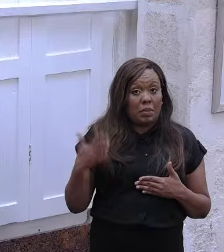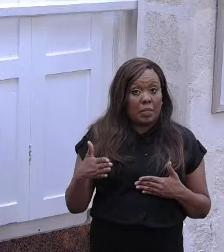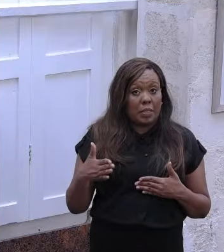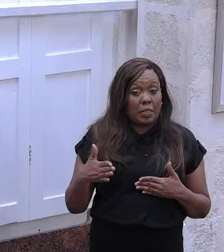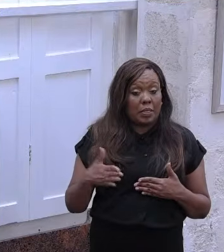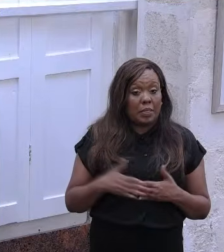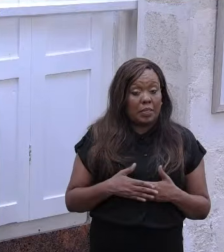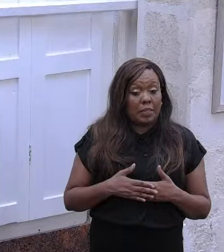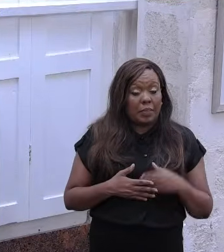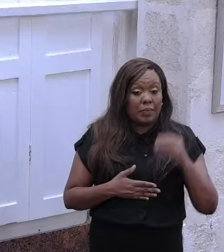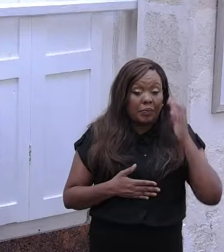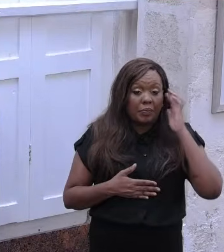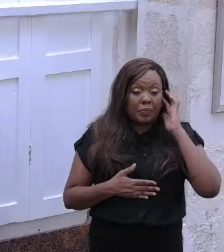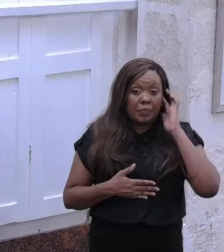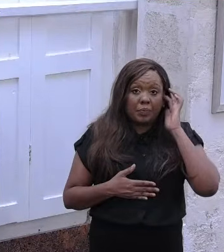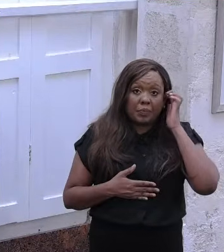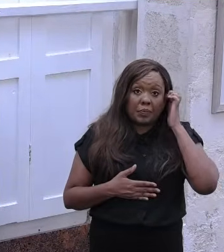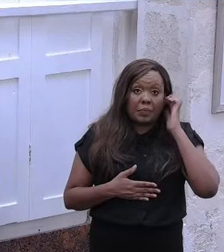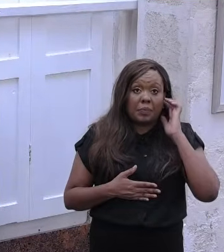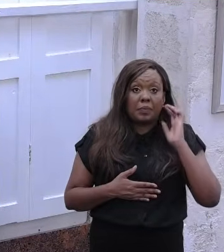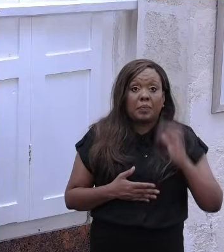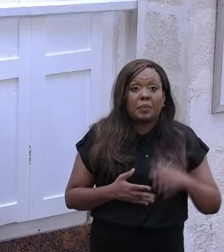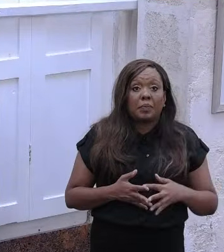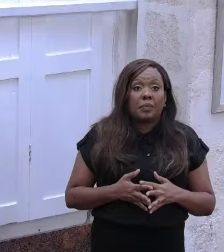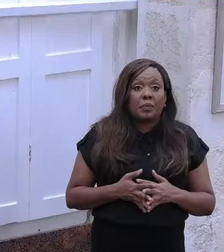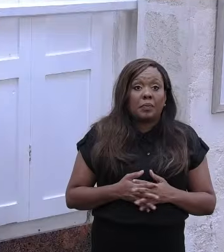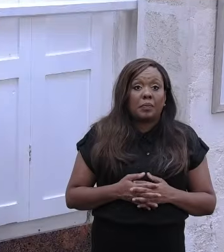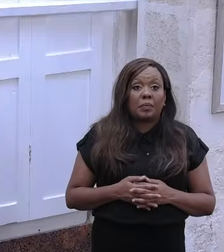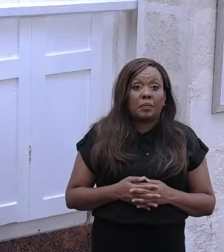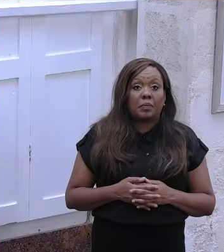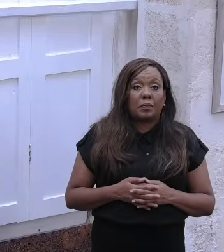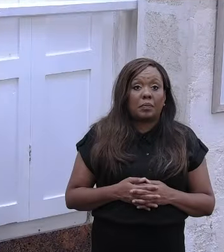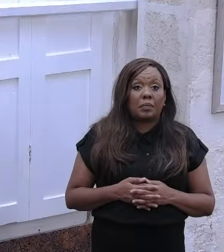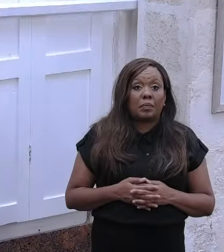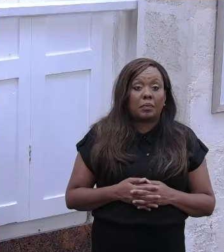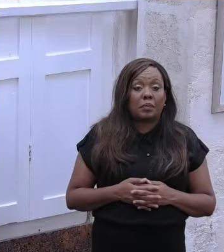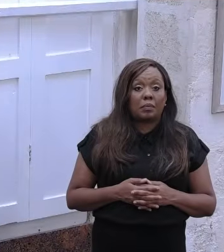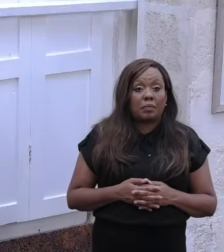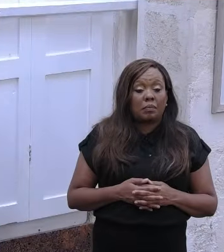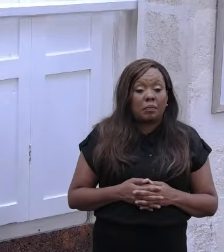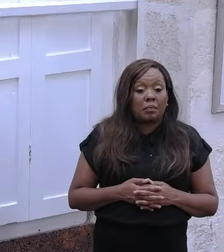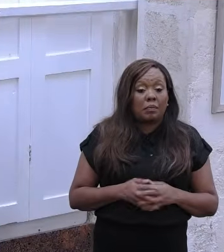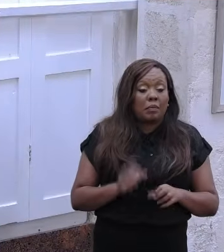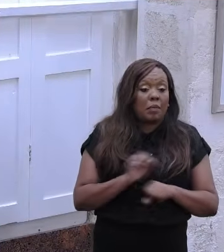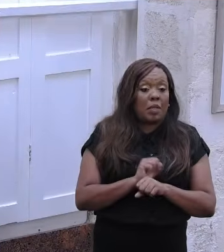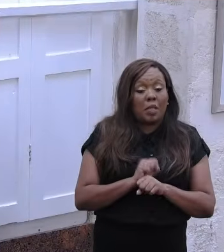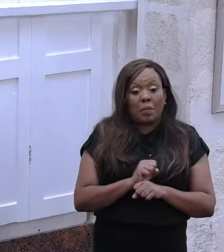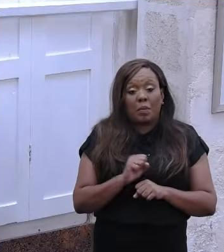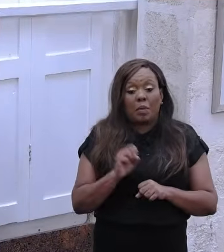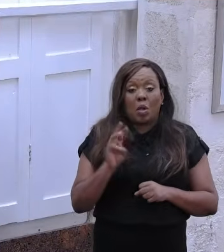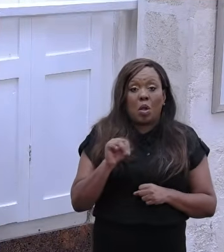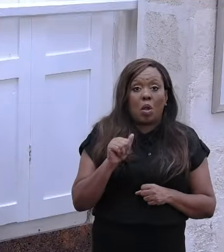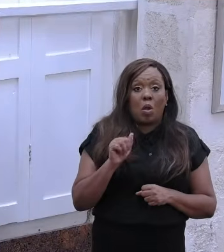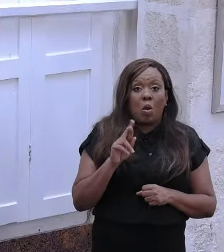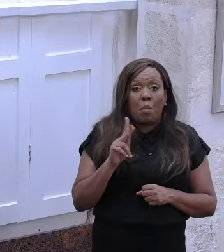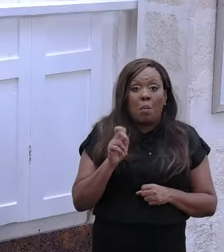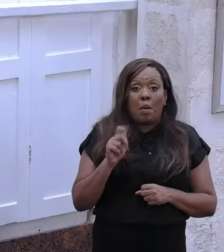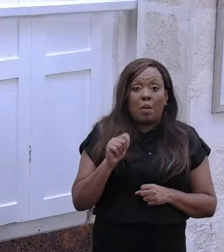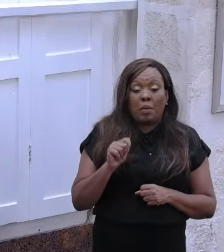submission of labor market, wages, housing, infrastructure, and national development?